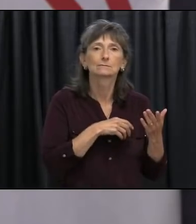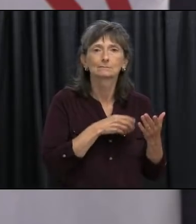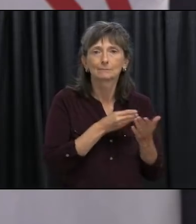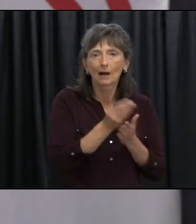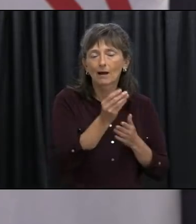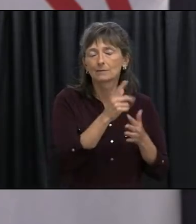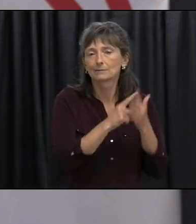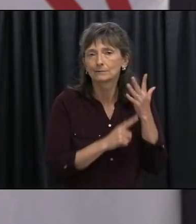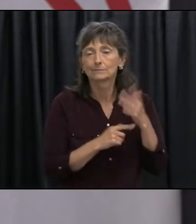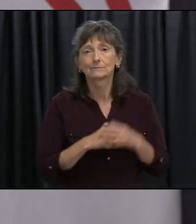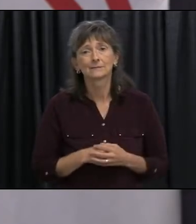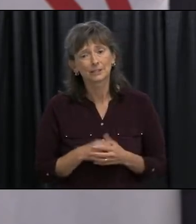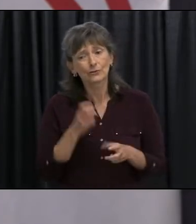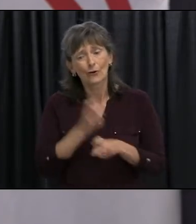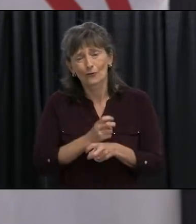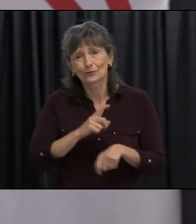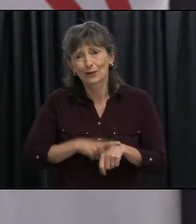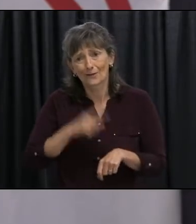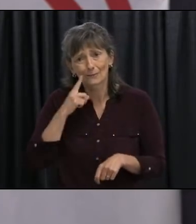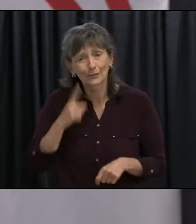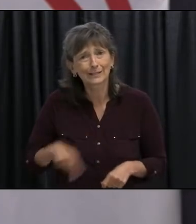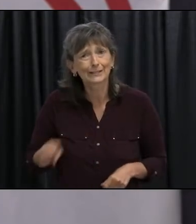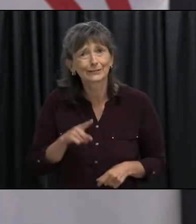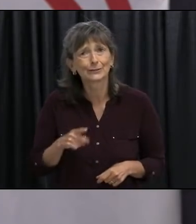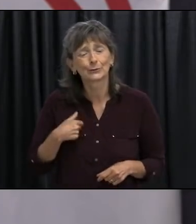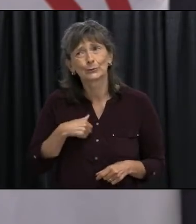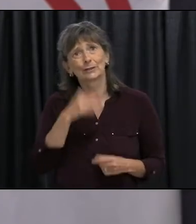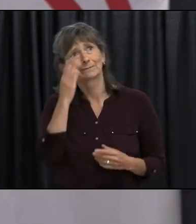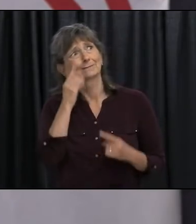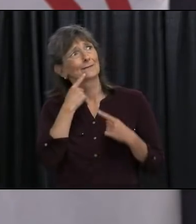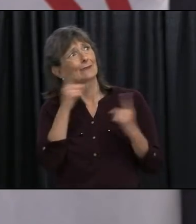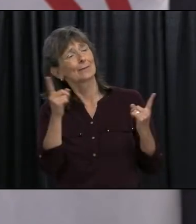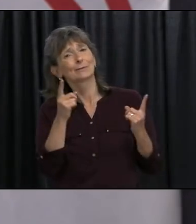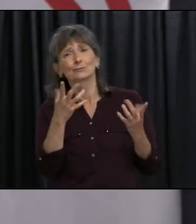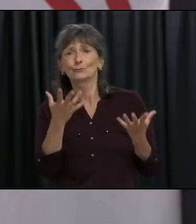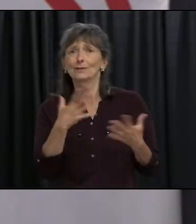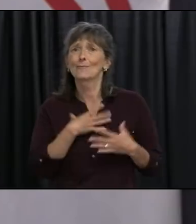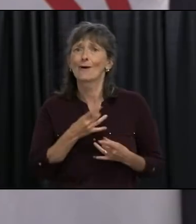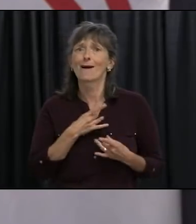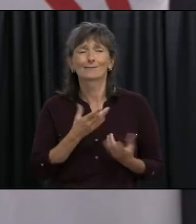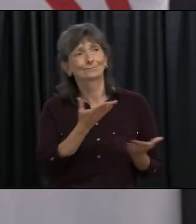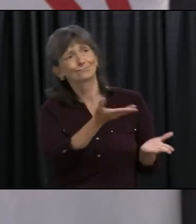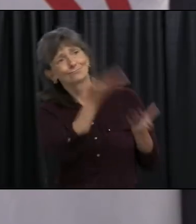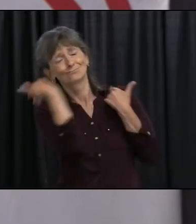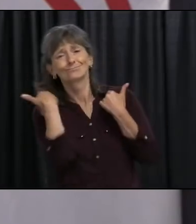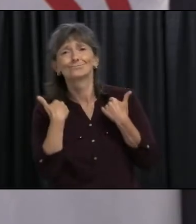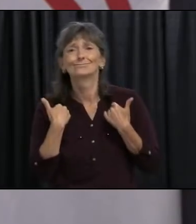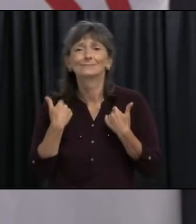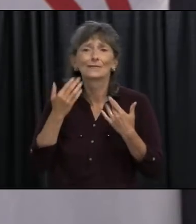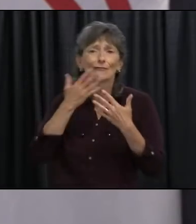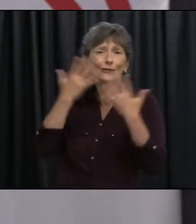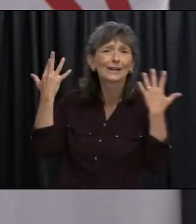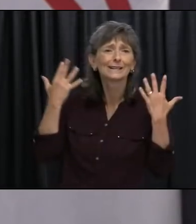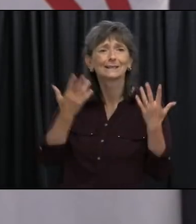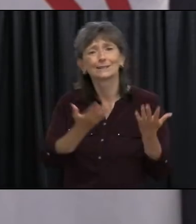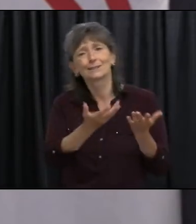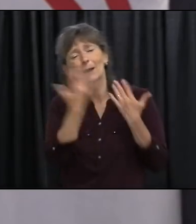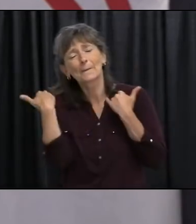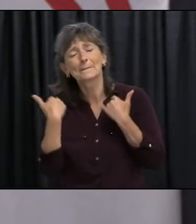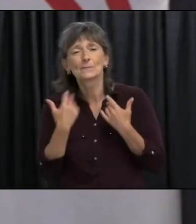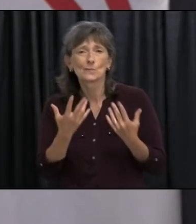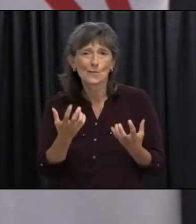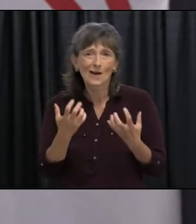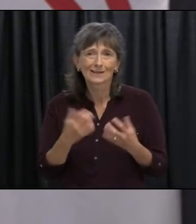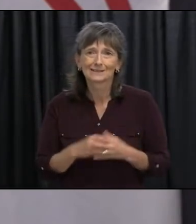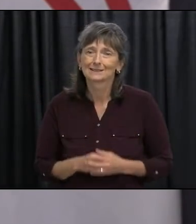province that's known for its hospitality, known for its friendliness. We want to welcome people to Newfoundland and Labrador. It's just that we're not in a position